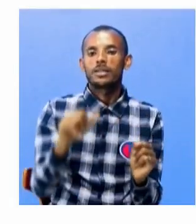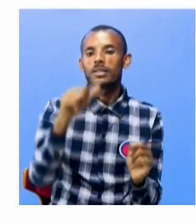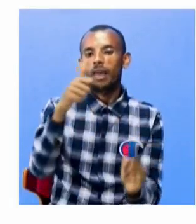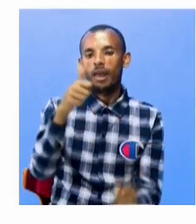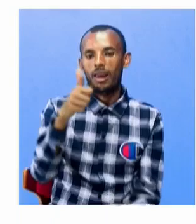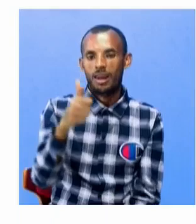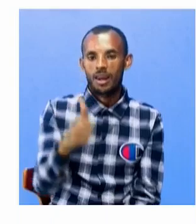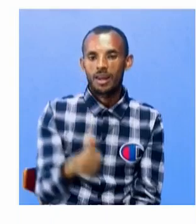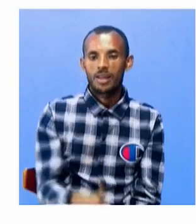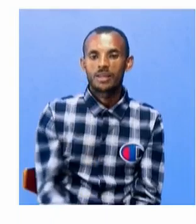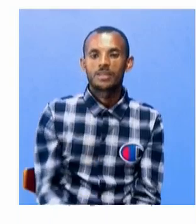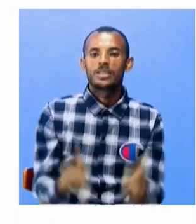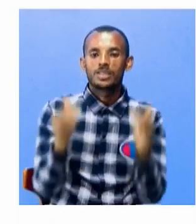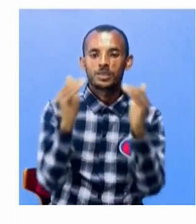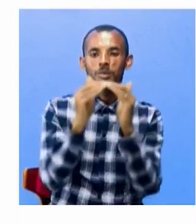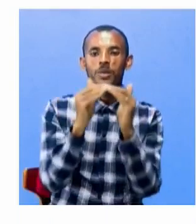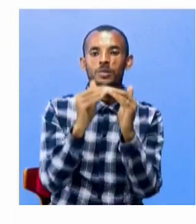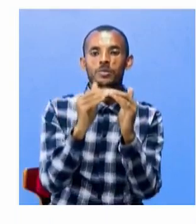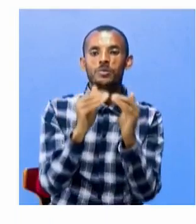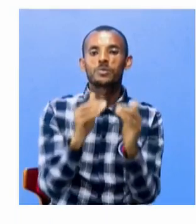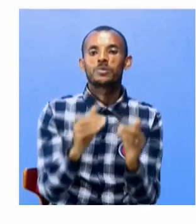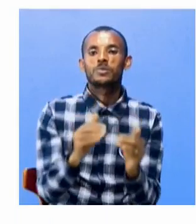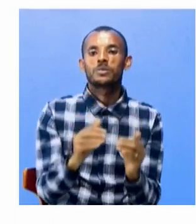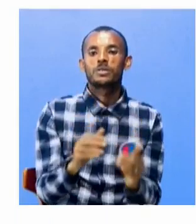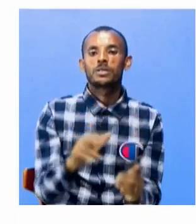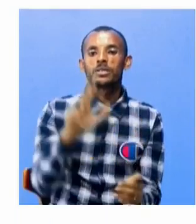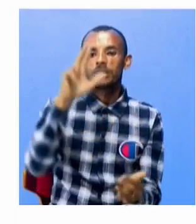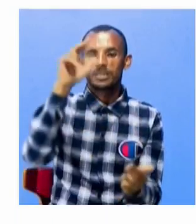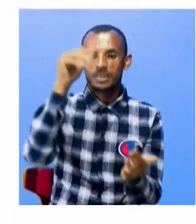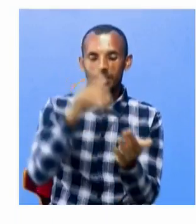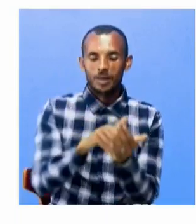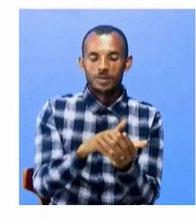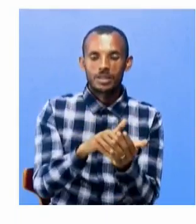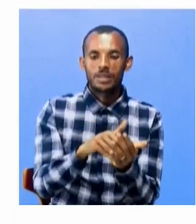10 is equal to